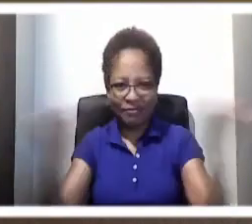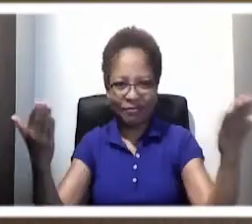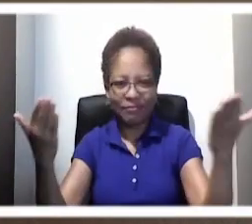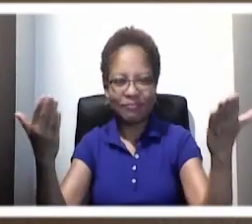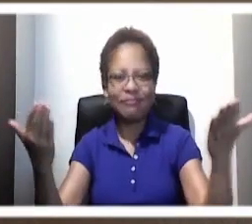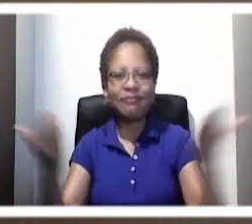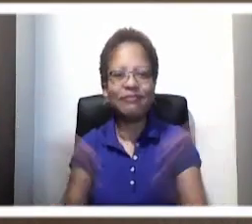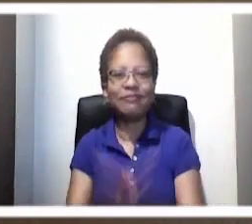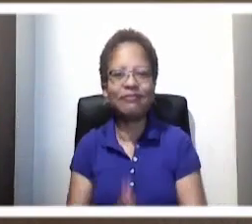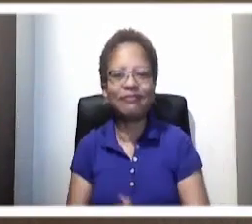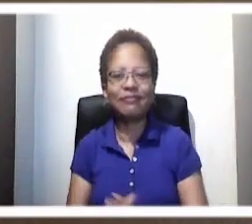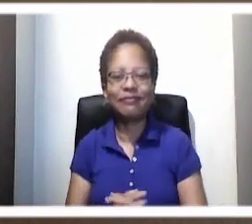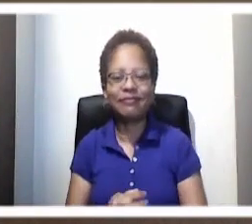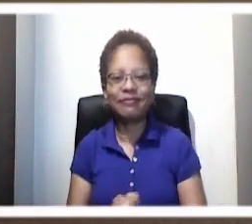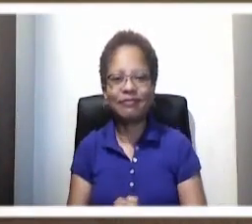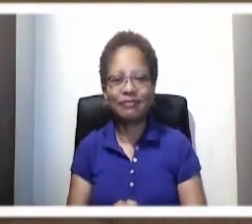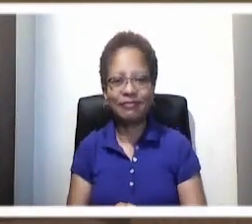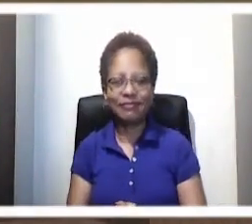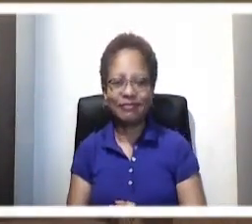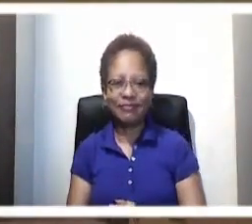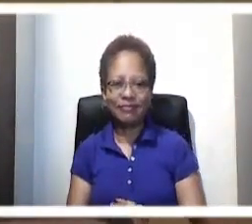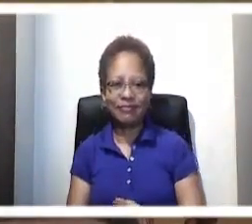Christ.